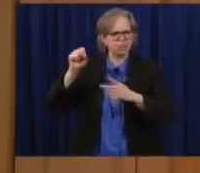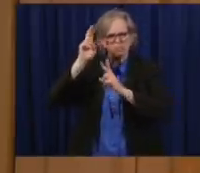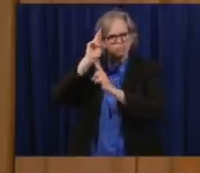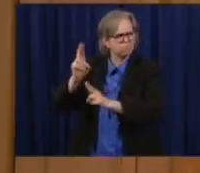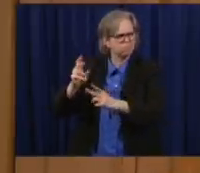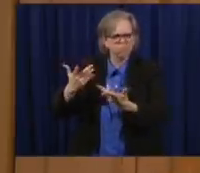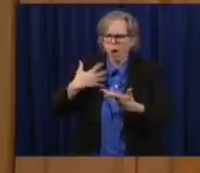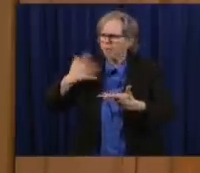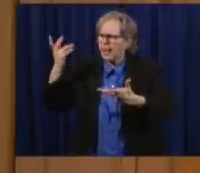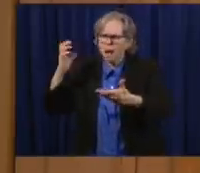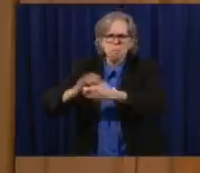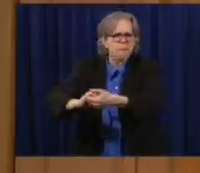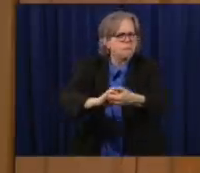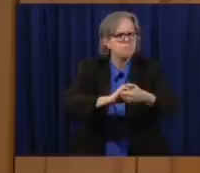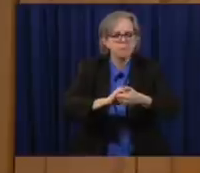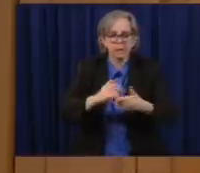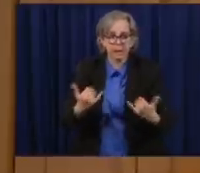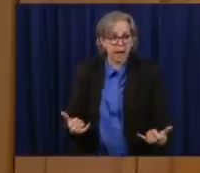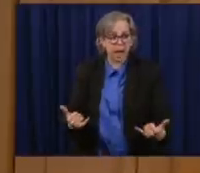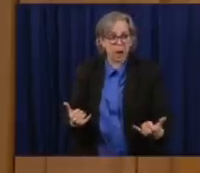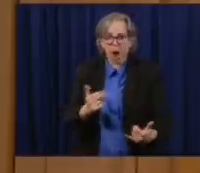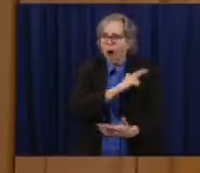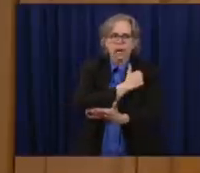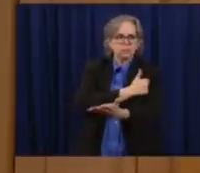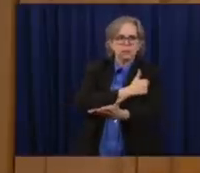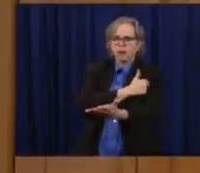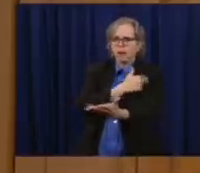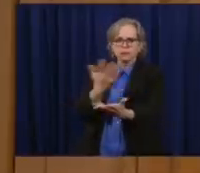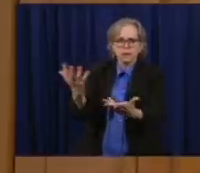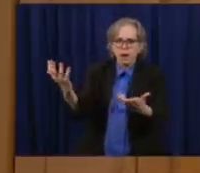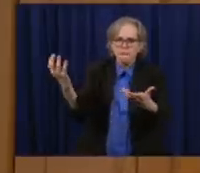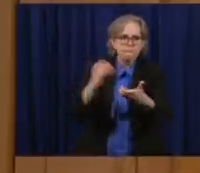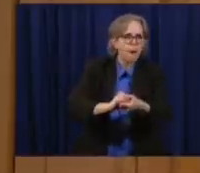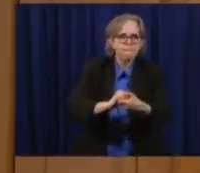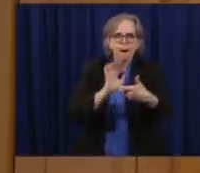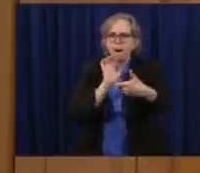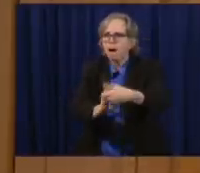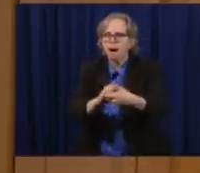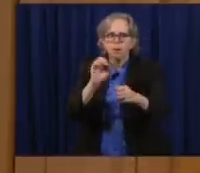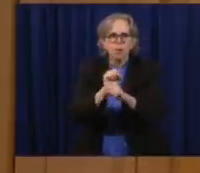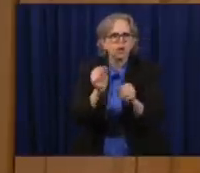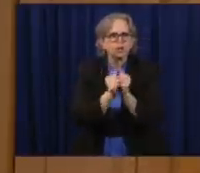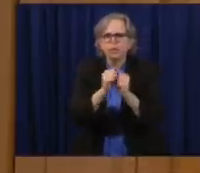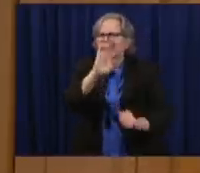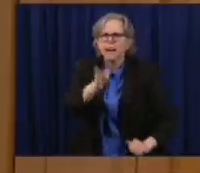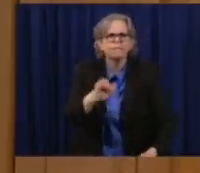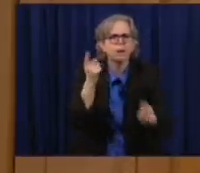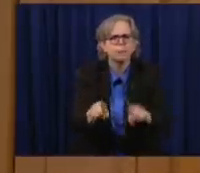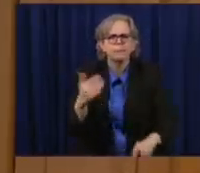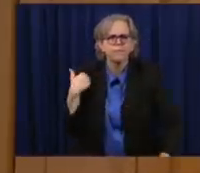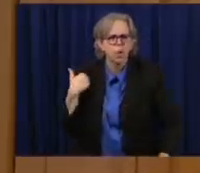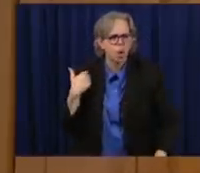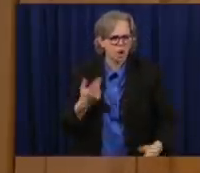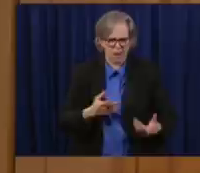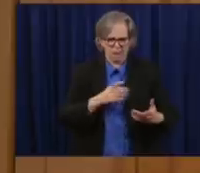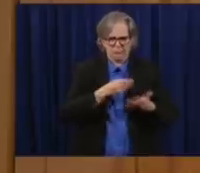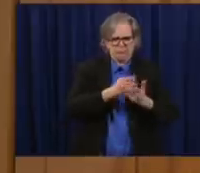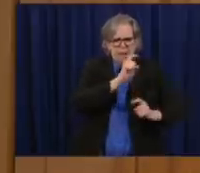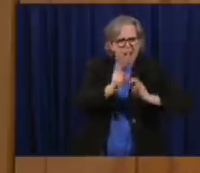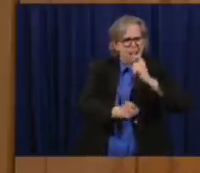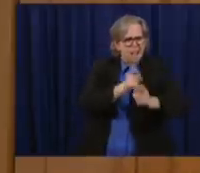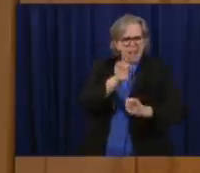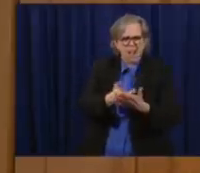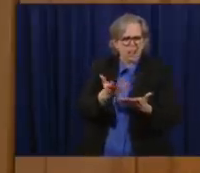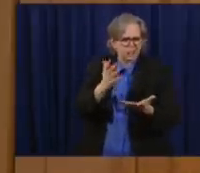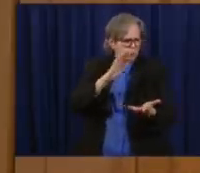are working together in unprecedented ways, how philanthropy and then schools and all our different